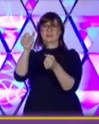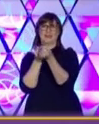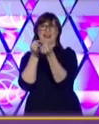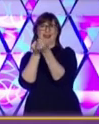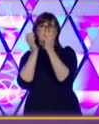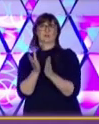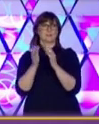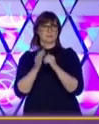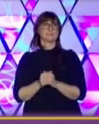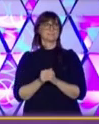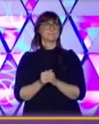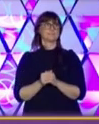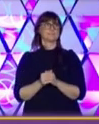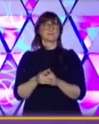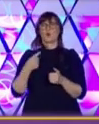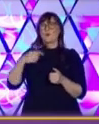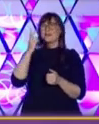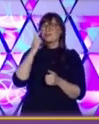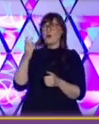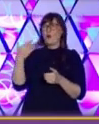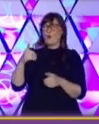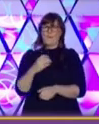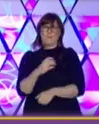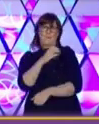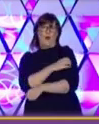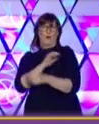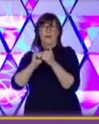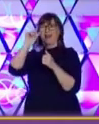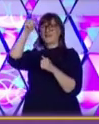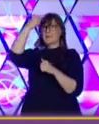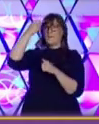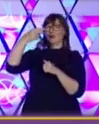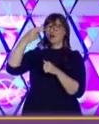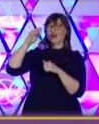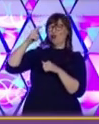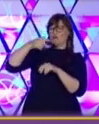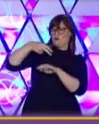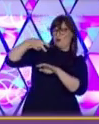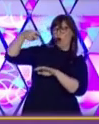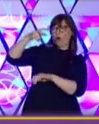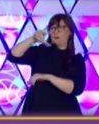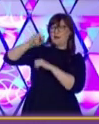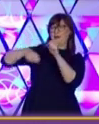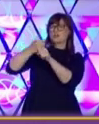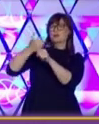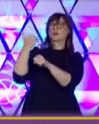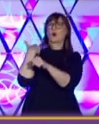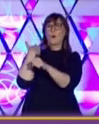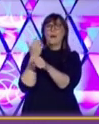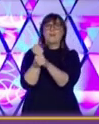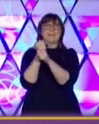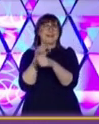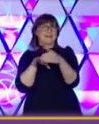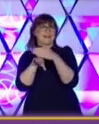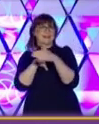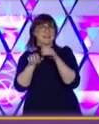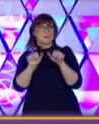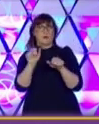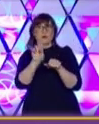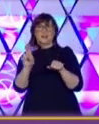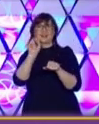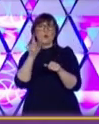advocates. As we saw so powerfully with that Capitol crawl 3 decades ago, creating an accessible country